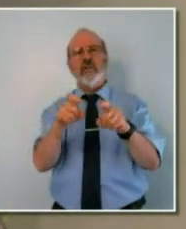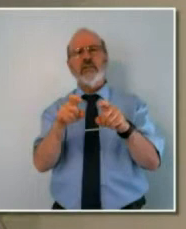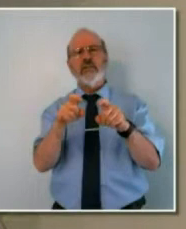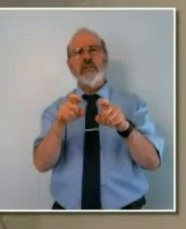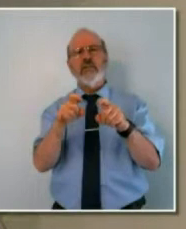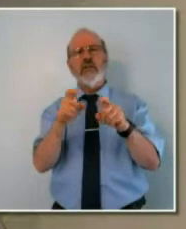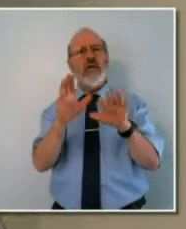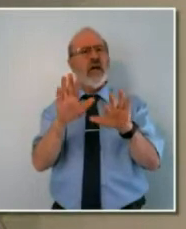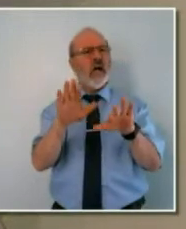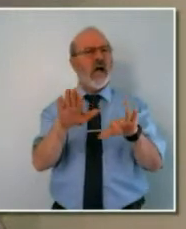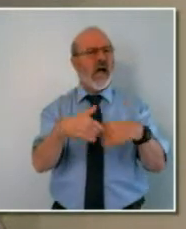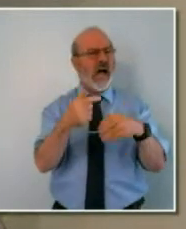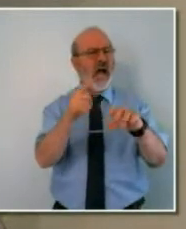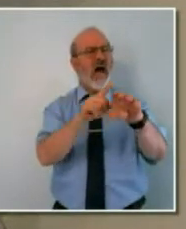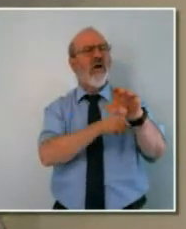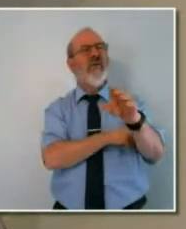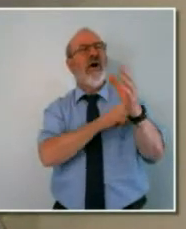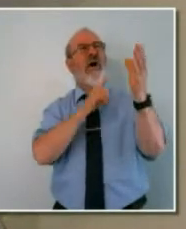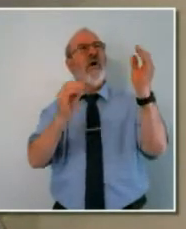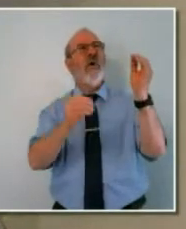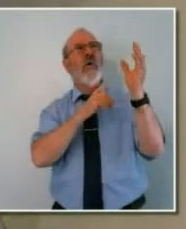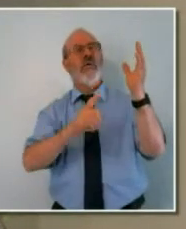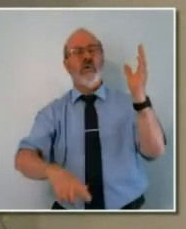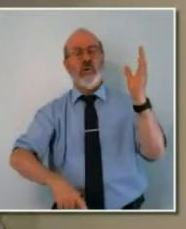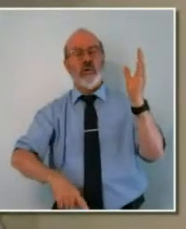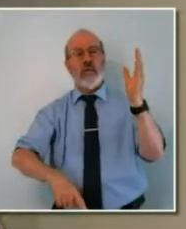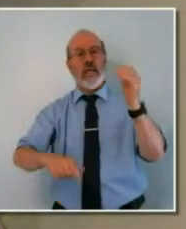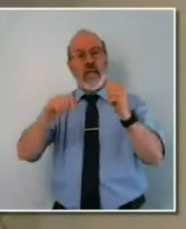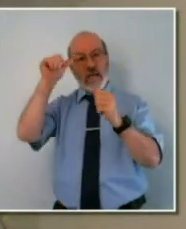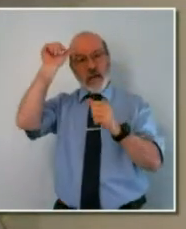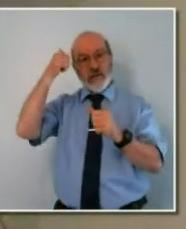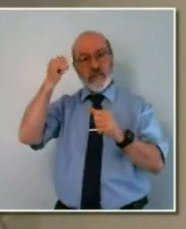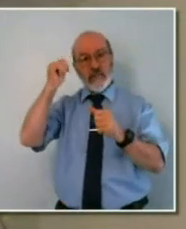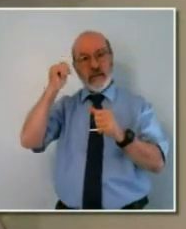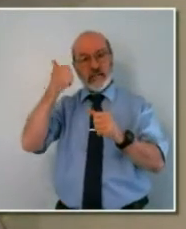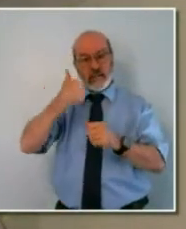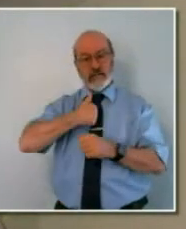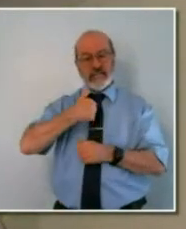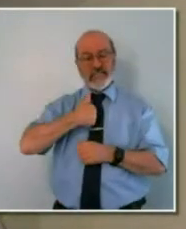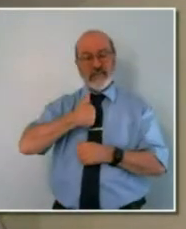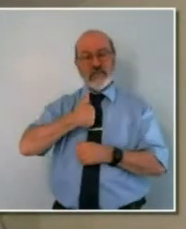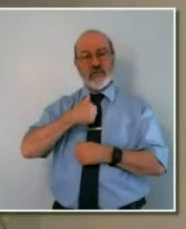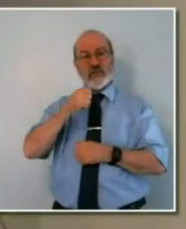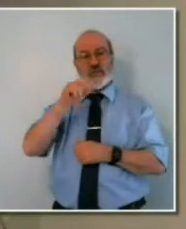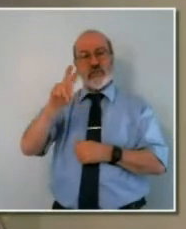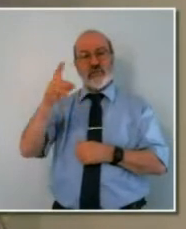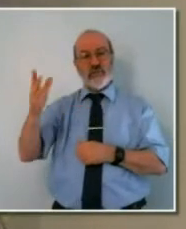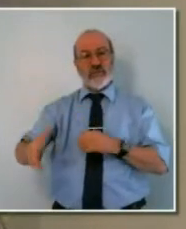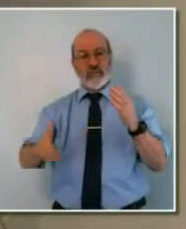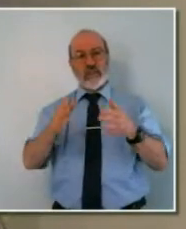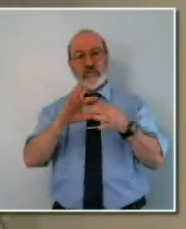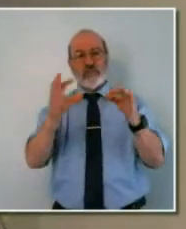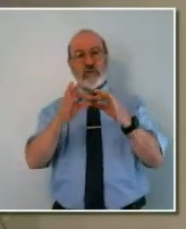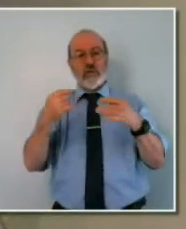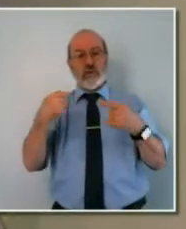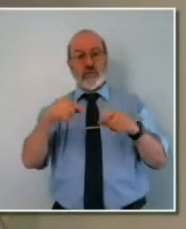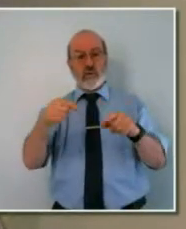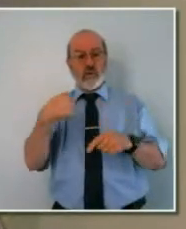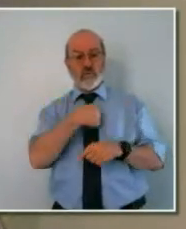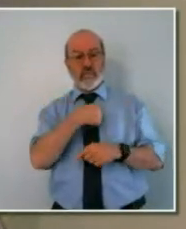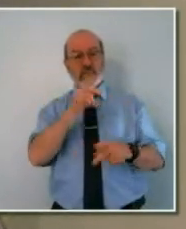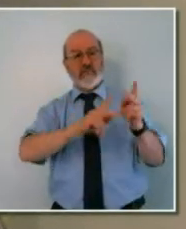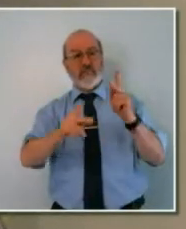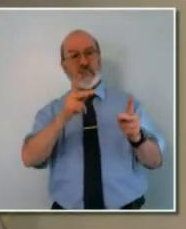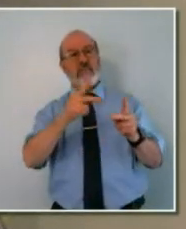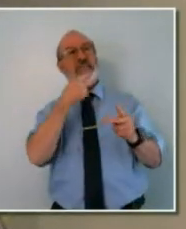"How long, O Lord?" And we reminded ourselves that there are two sides to every story. While we as the people are